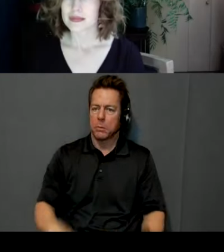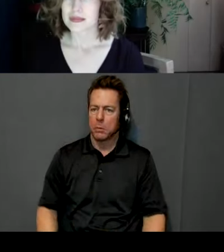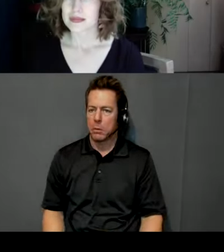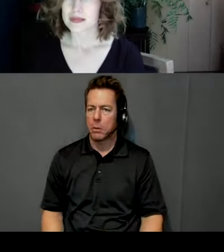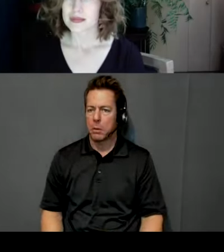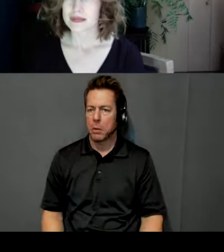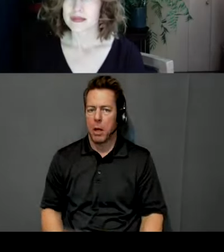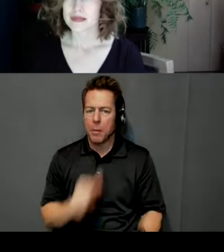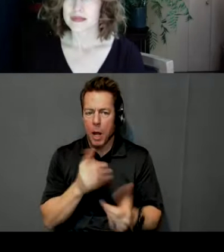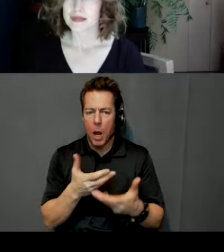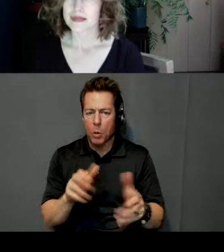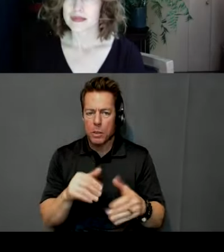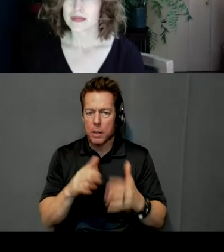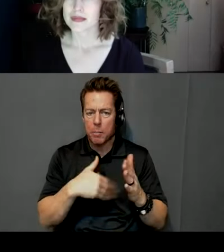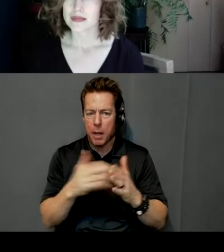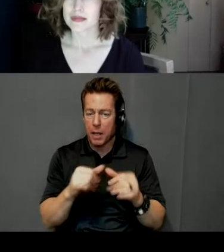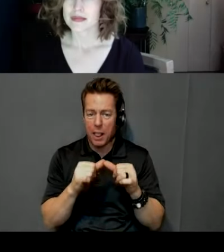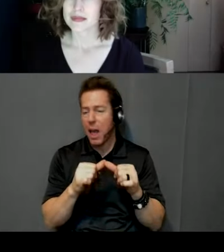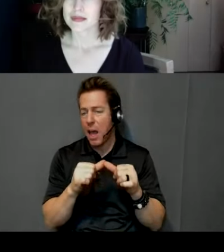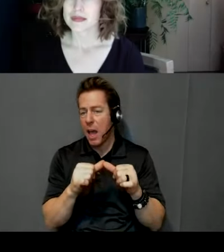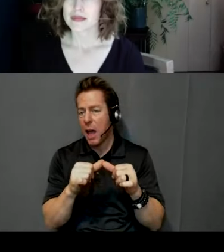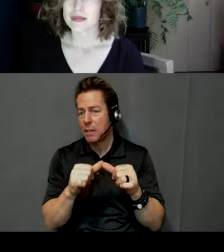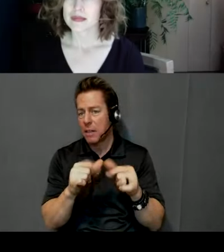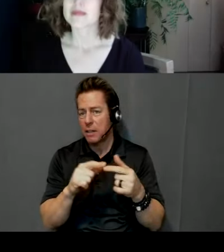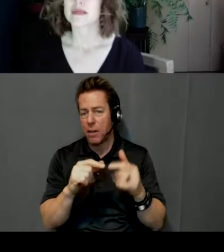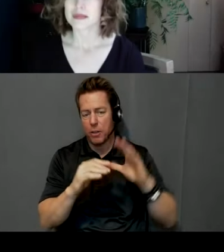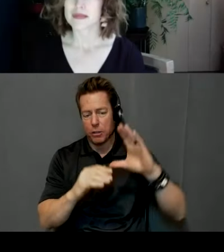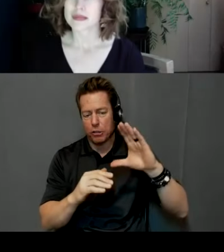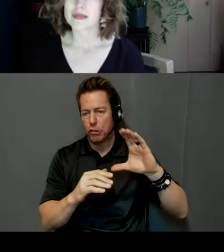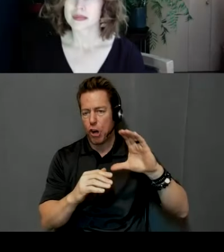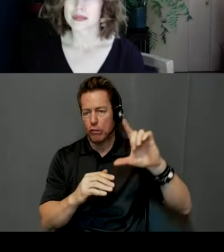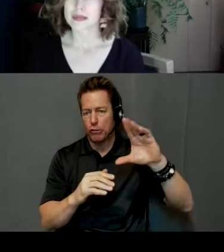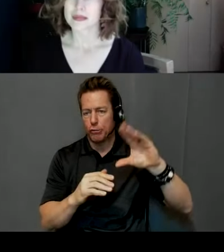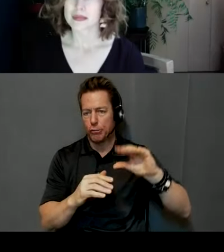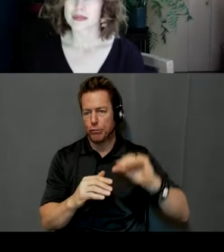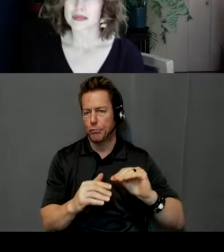and I'm not losing the paint, like it lasts until the jar is done. Mm-hmm.